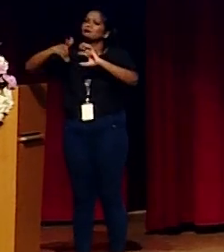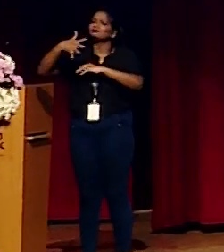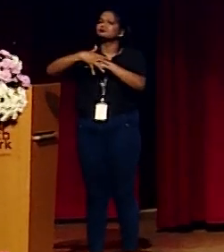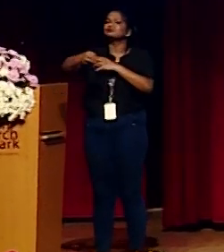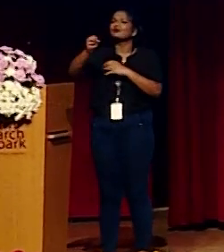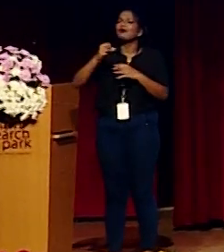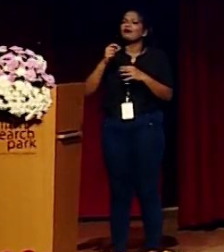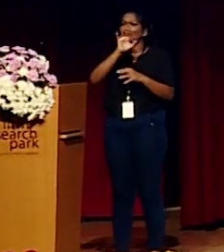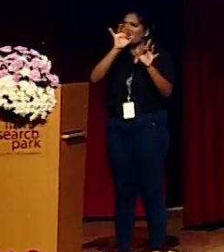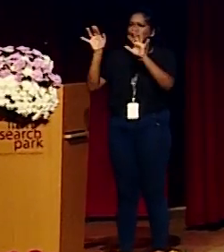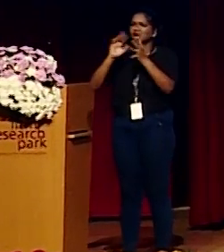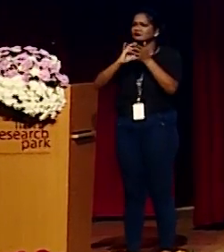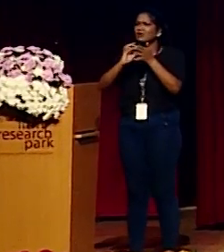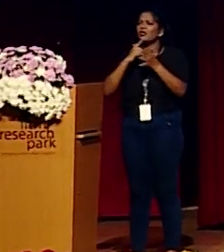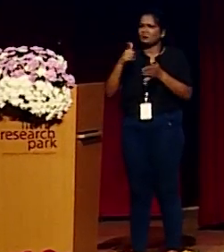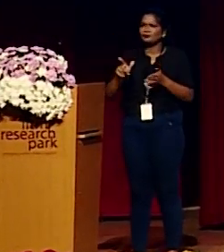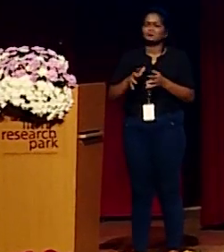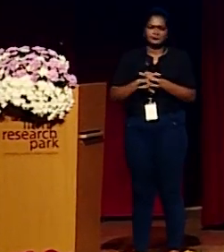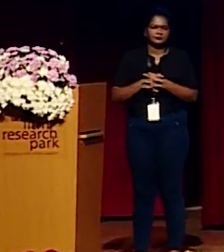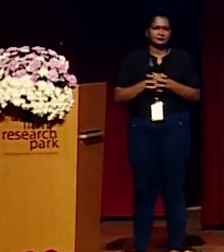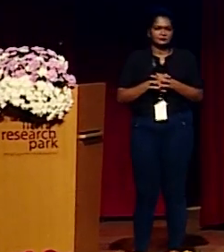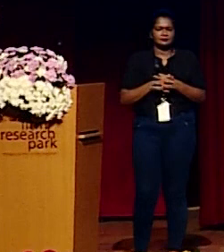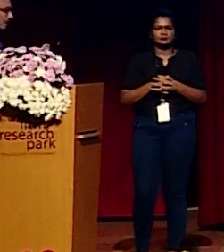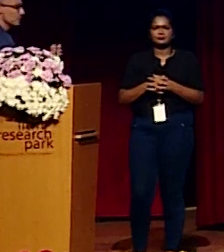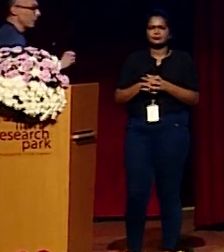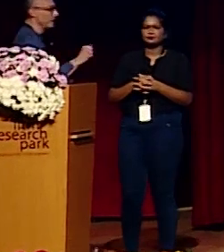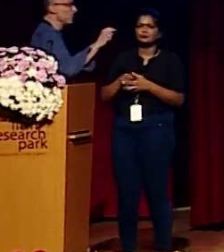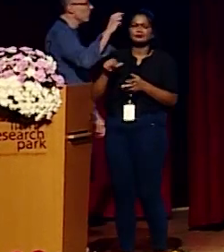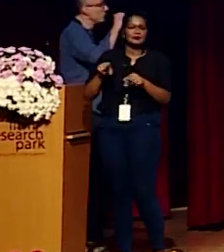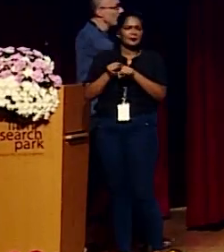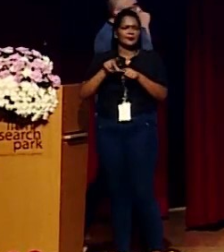the parts that you can actually read. Most people have maybe 20